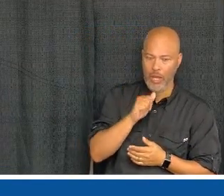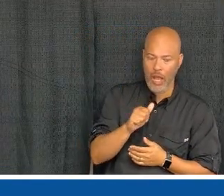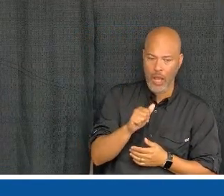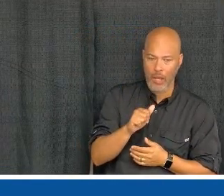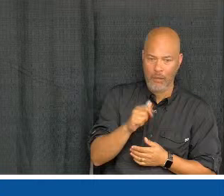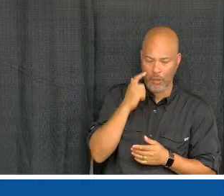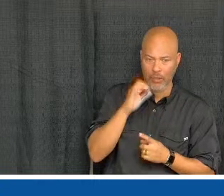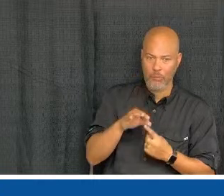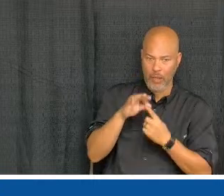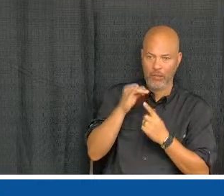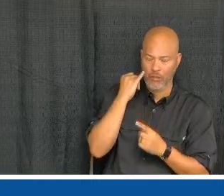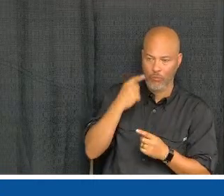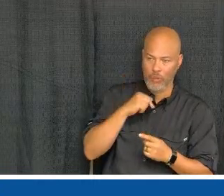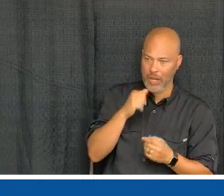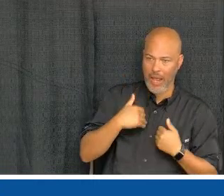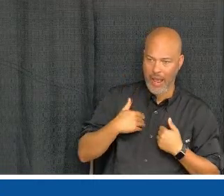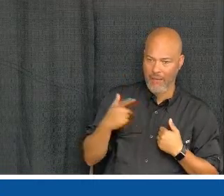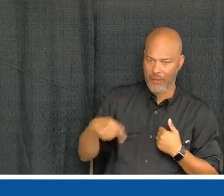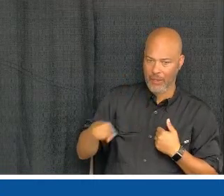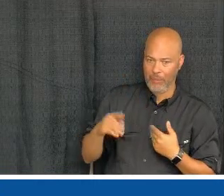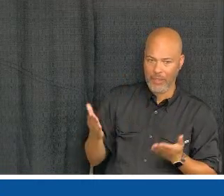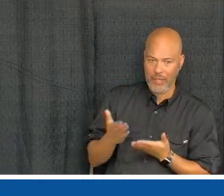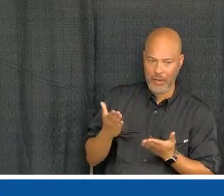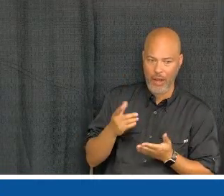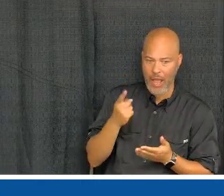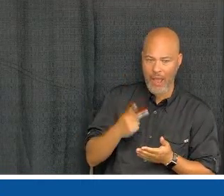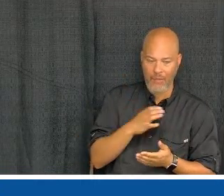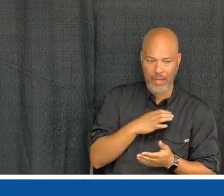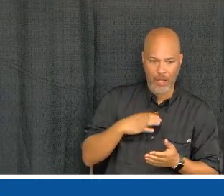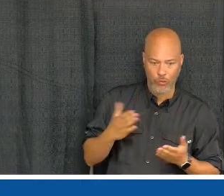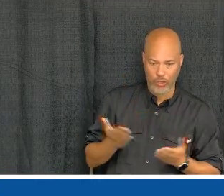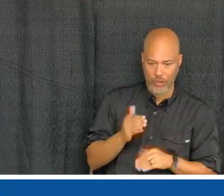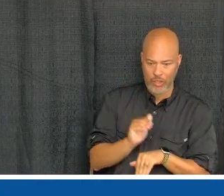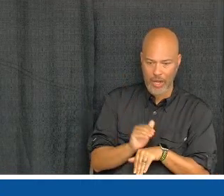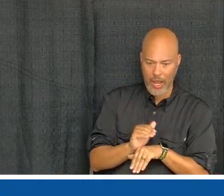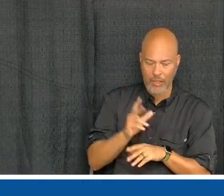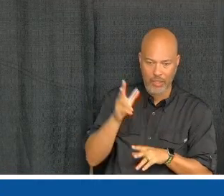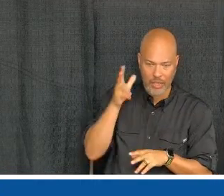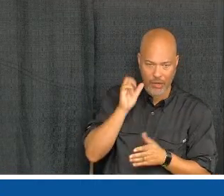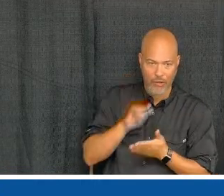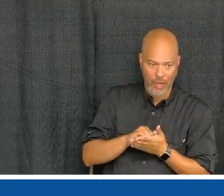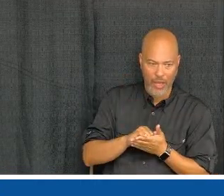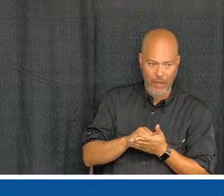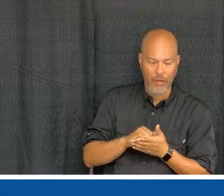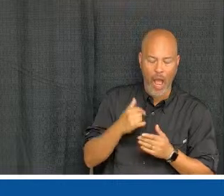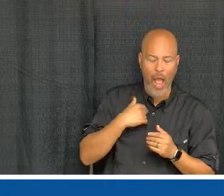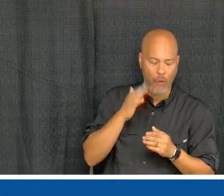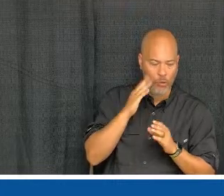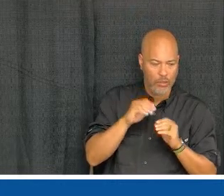because especially because we don't have them here, half the council here tonight to be able to hear that. I can push that out.